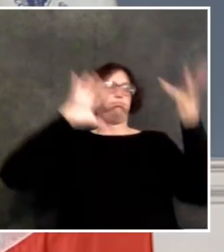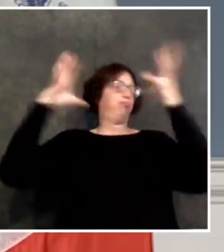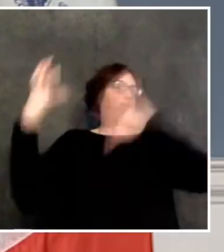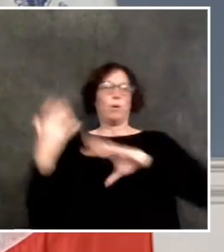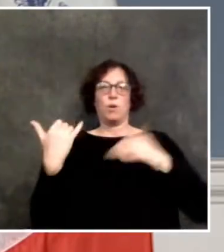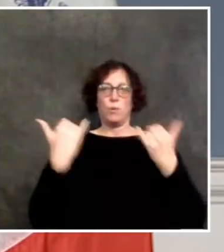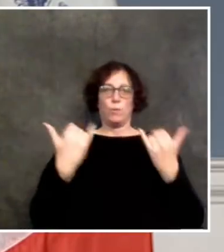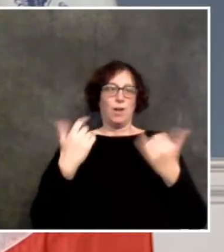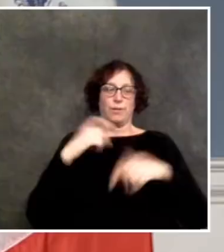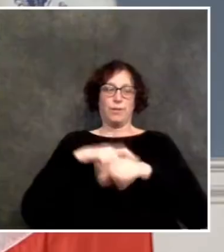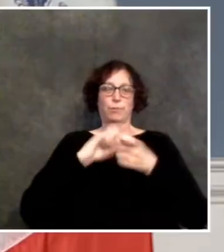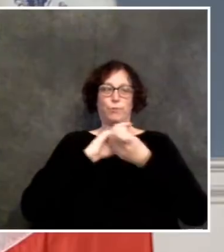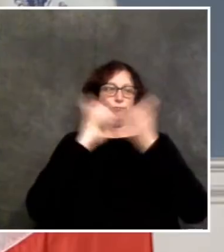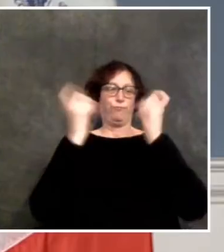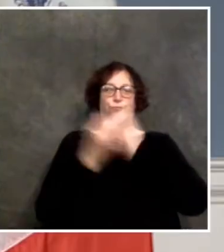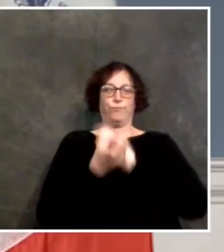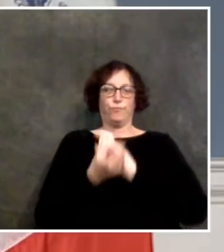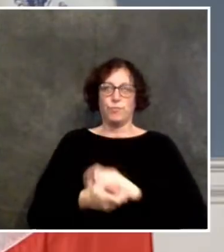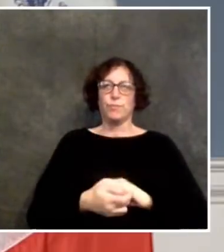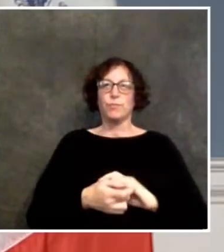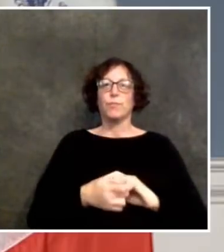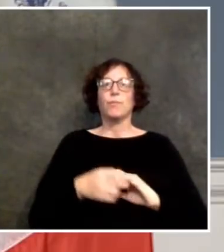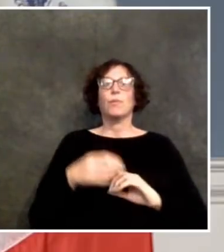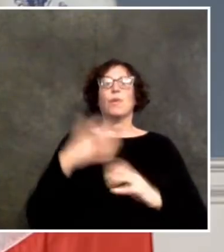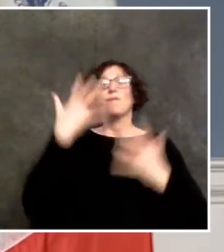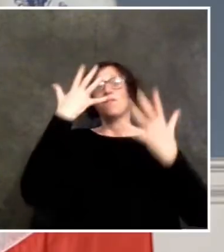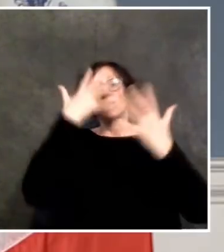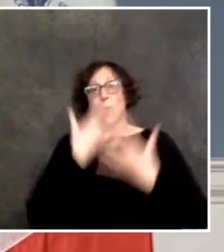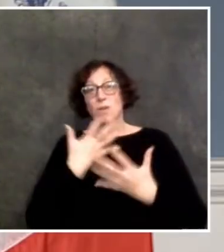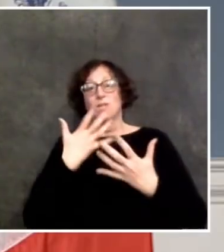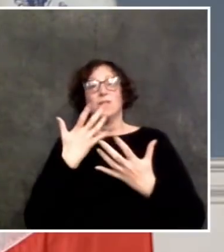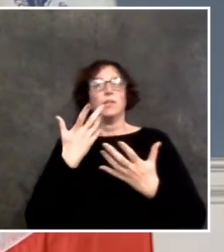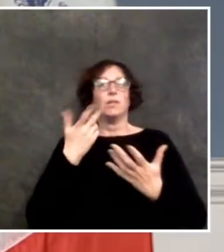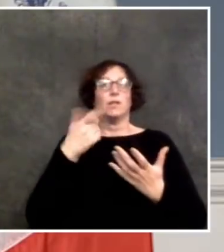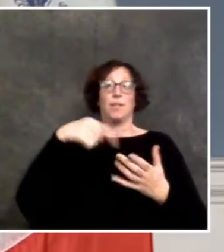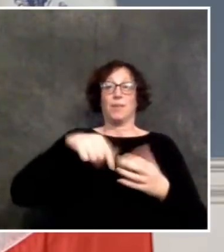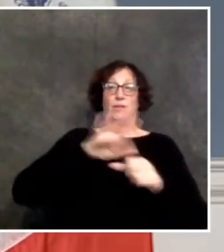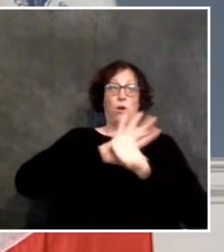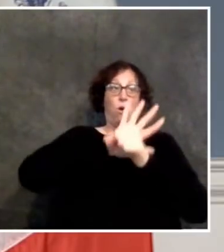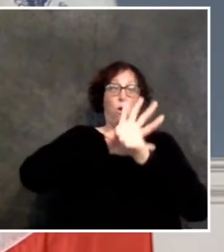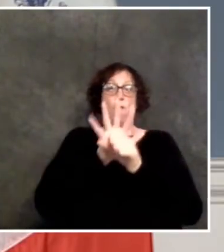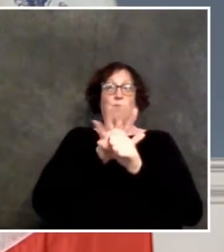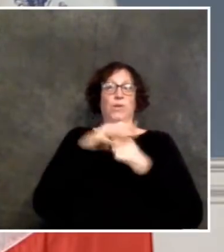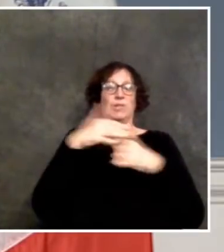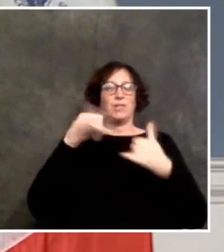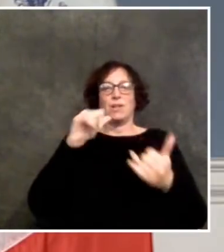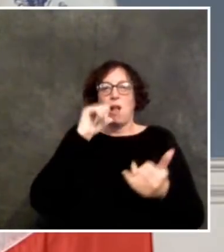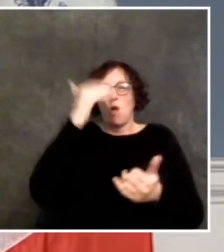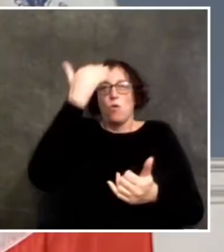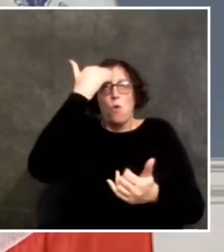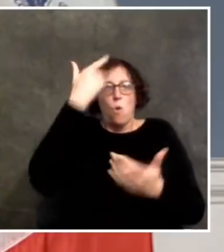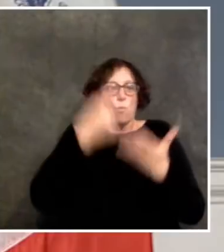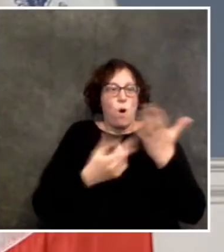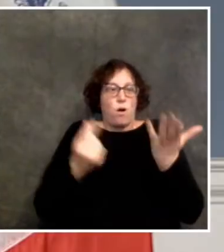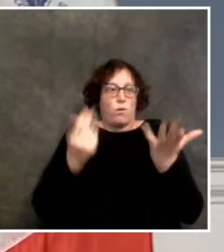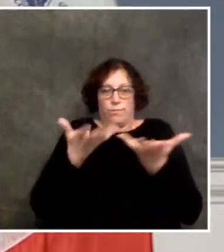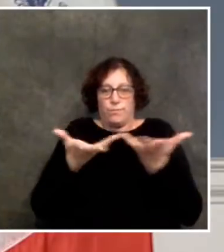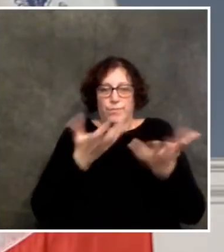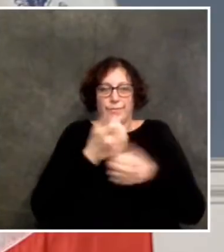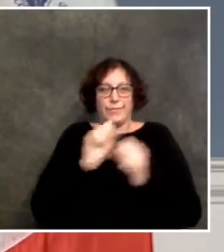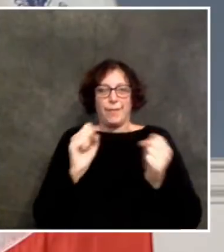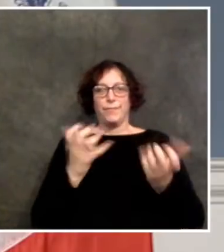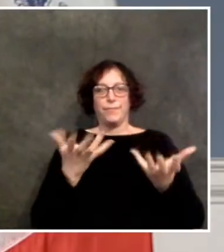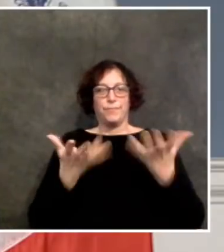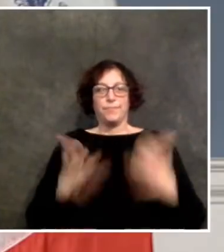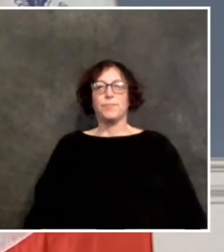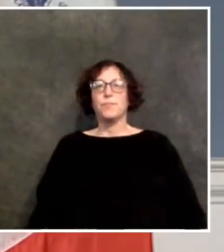something that, unfortunately, is a bit of the great unknown. The honest truth is to say, this is what we know now, and we're going to act